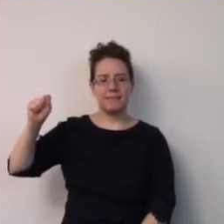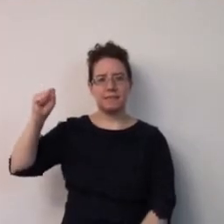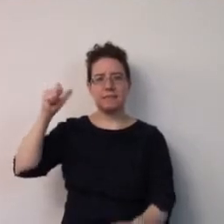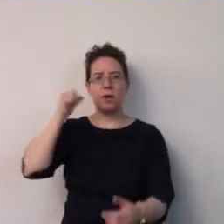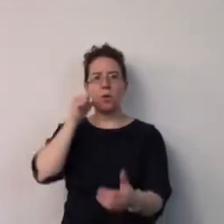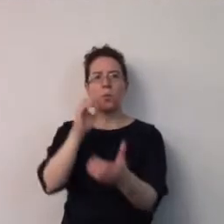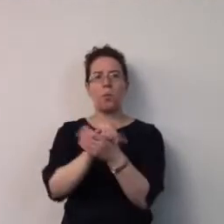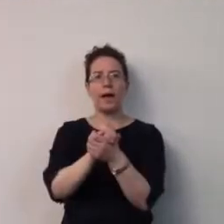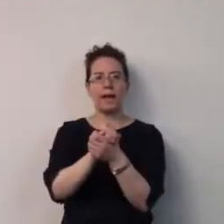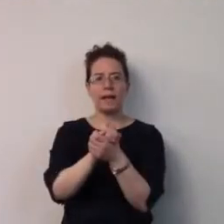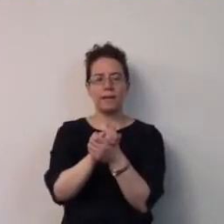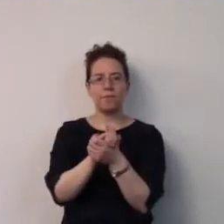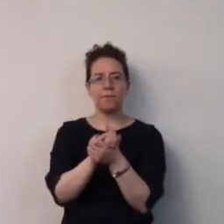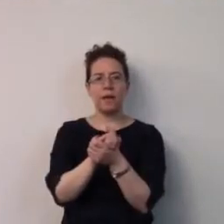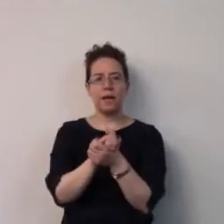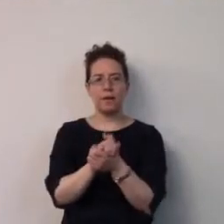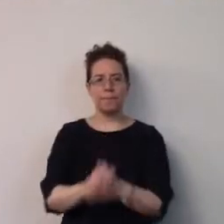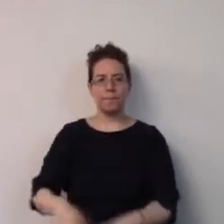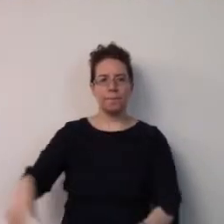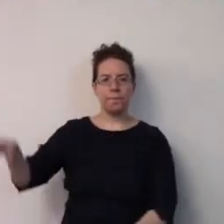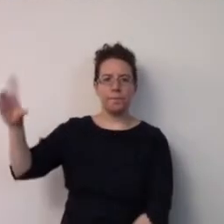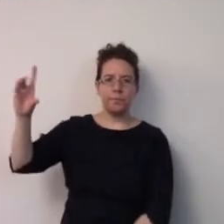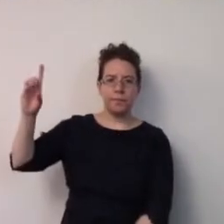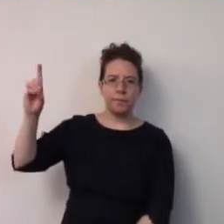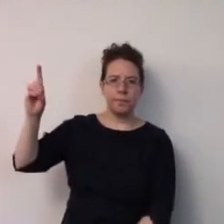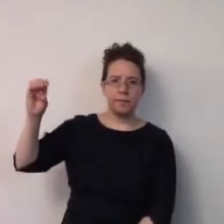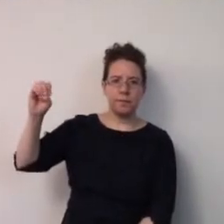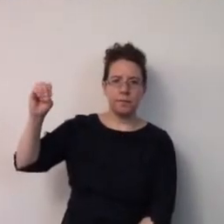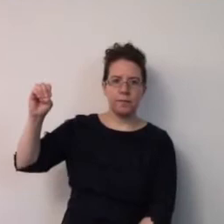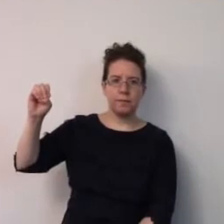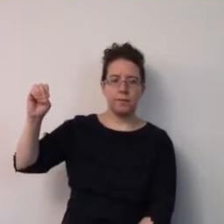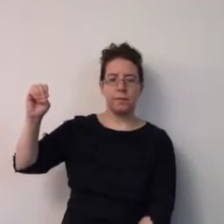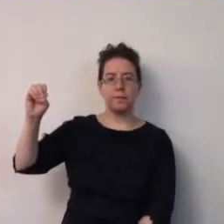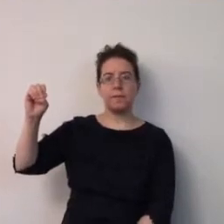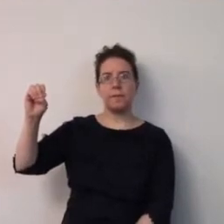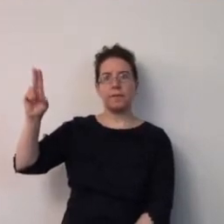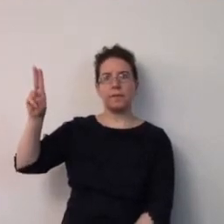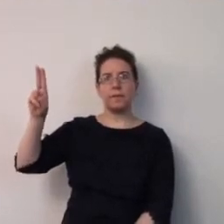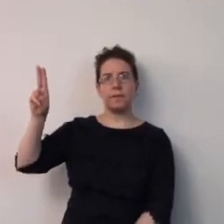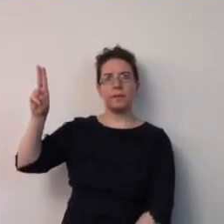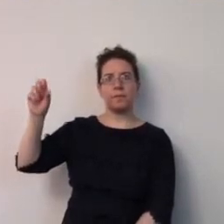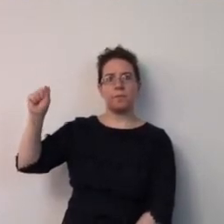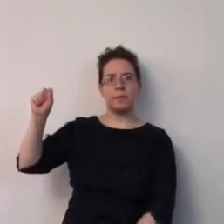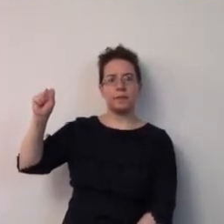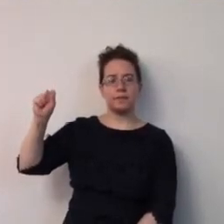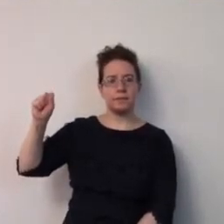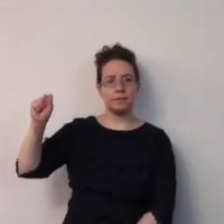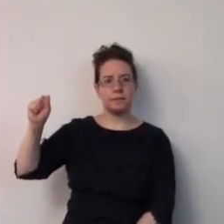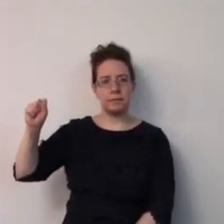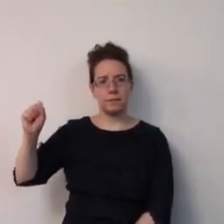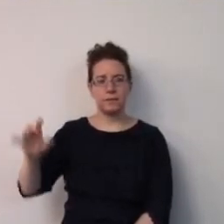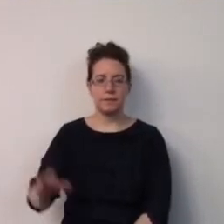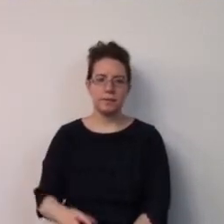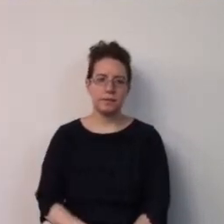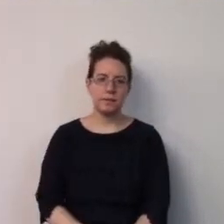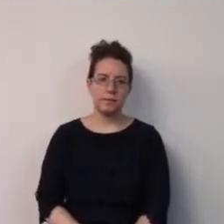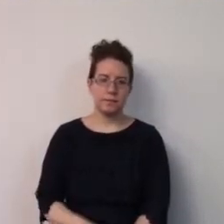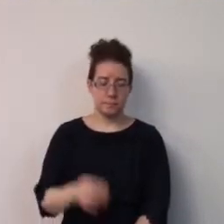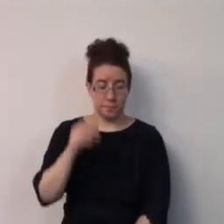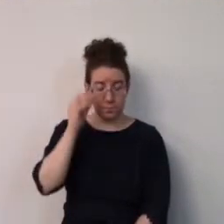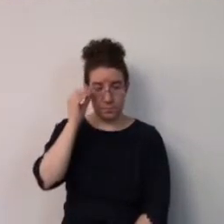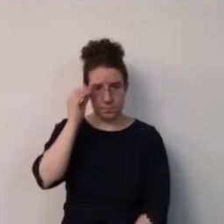Peter said, you can hide from me, but you can't hide from the Holy Ghost. Right. Right. You're not lying to me, you're lying to the Spirit of